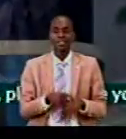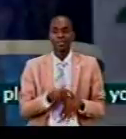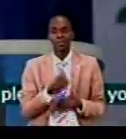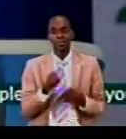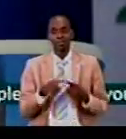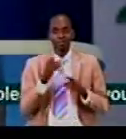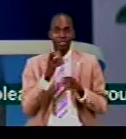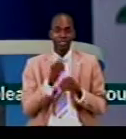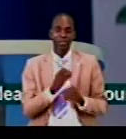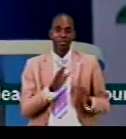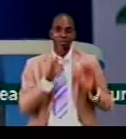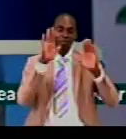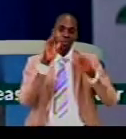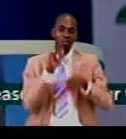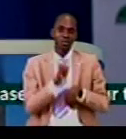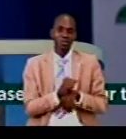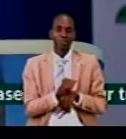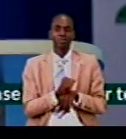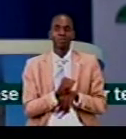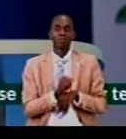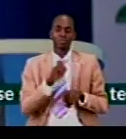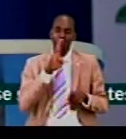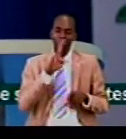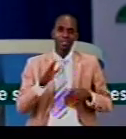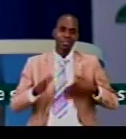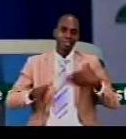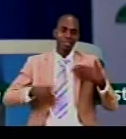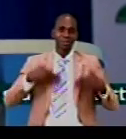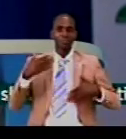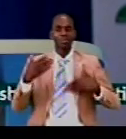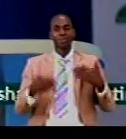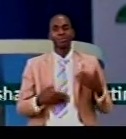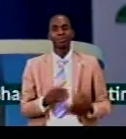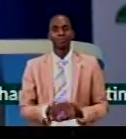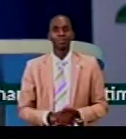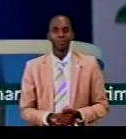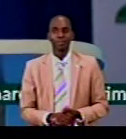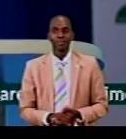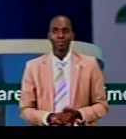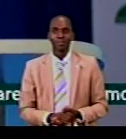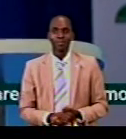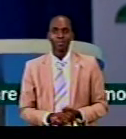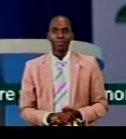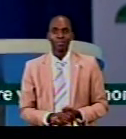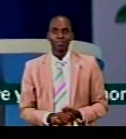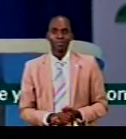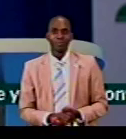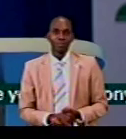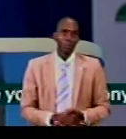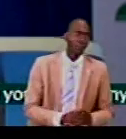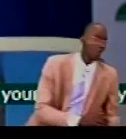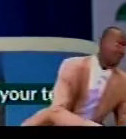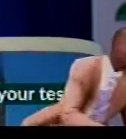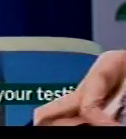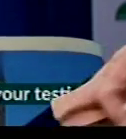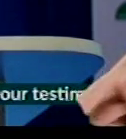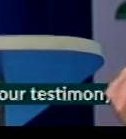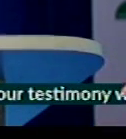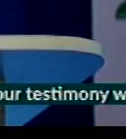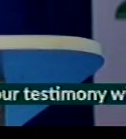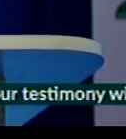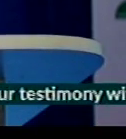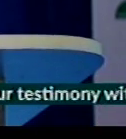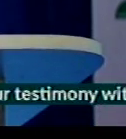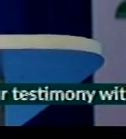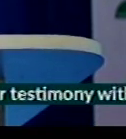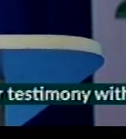clapping your hands. All those near them, please check them now. The miracle has been released. The miracle has been